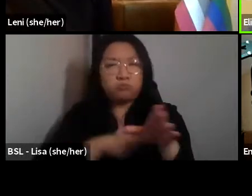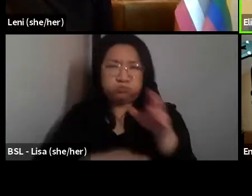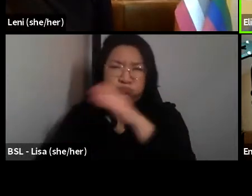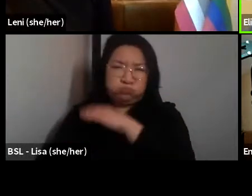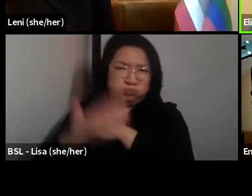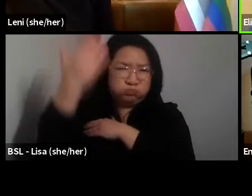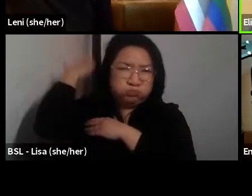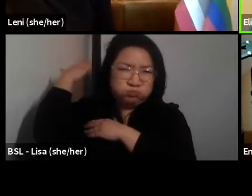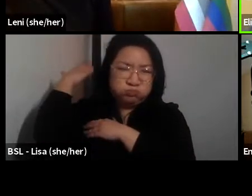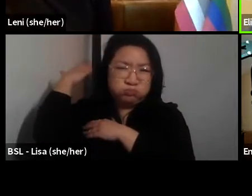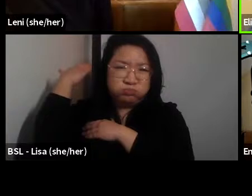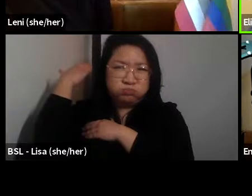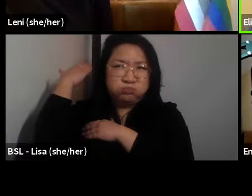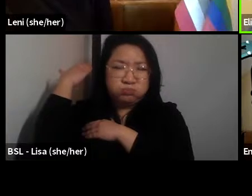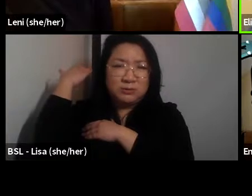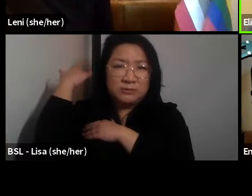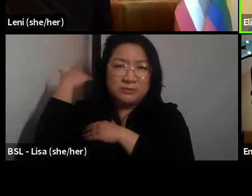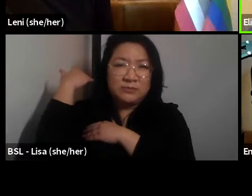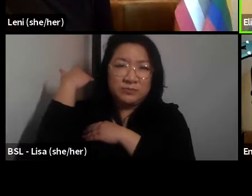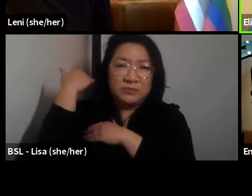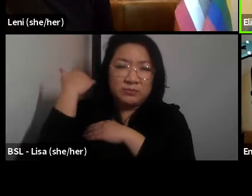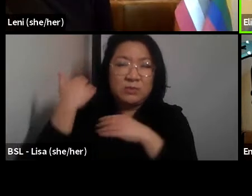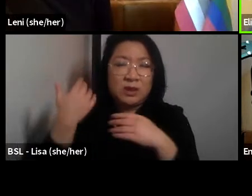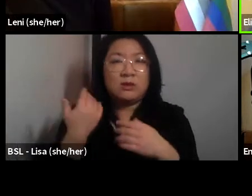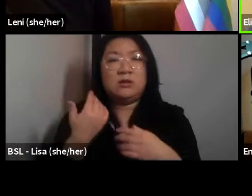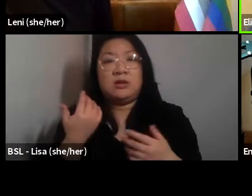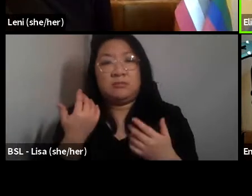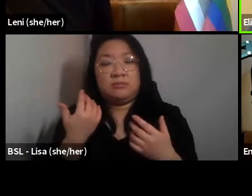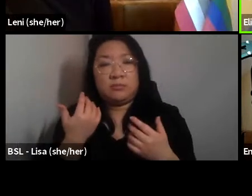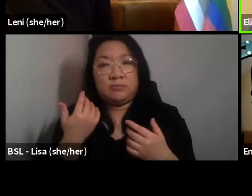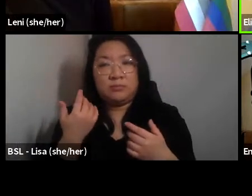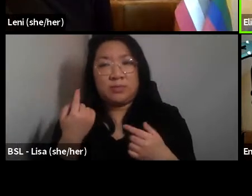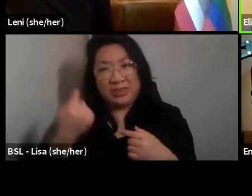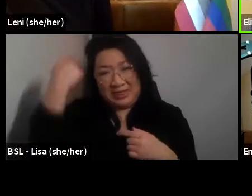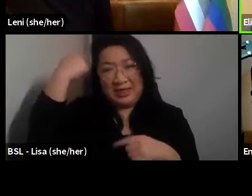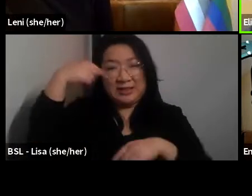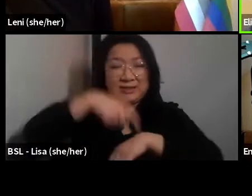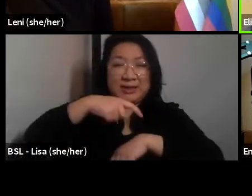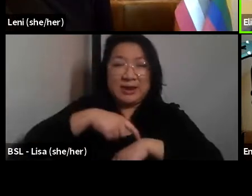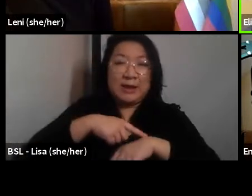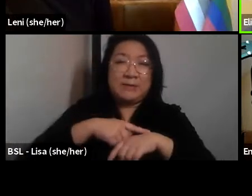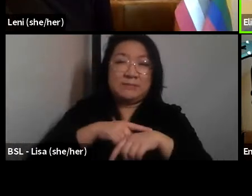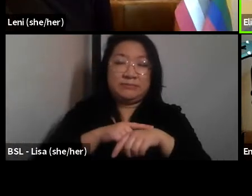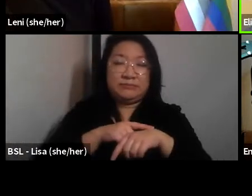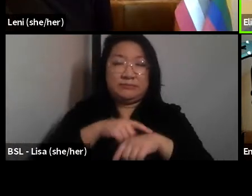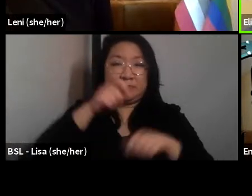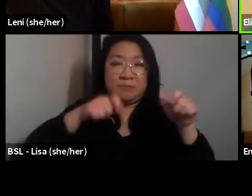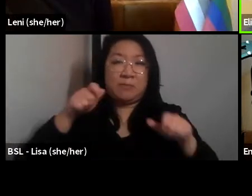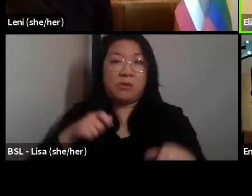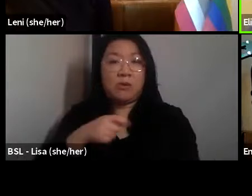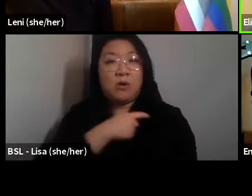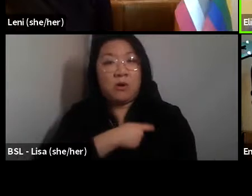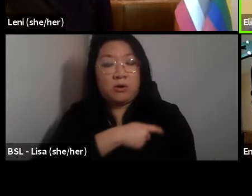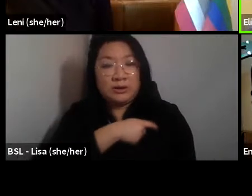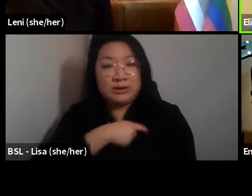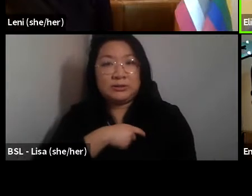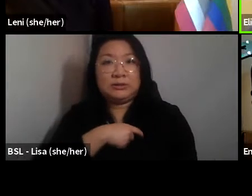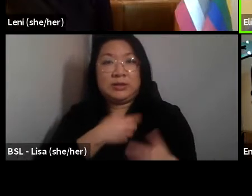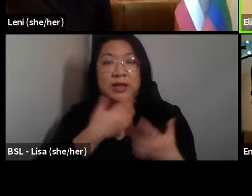I think the ancestors were actually a lot more honest about the variety of